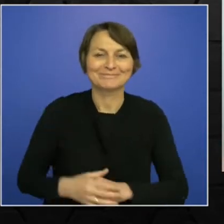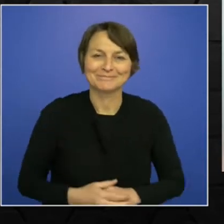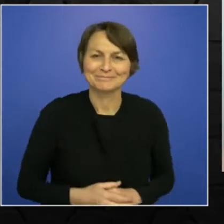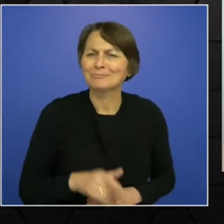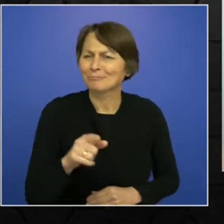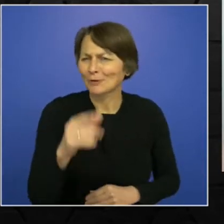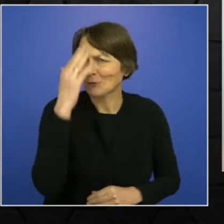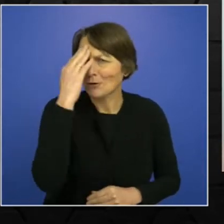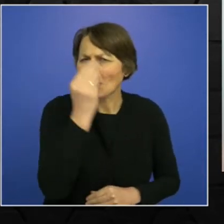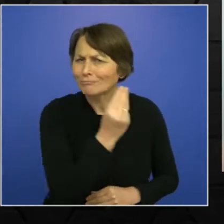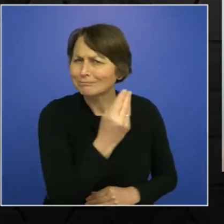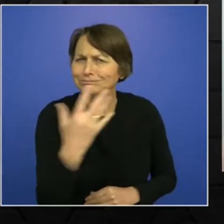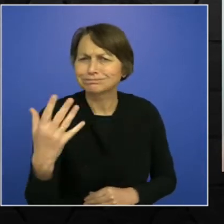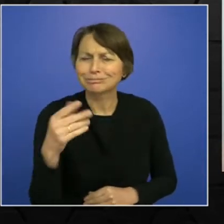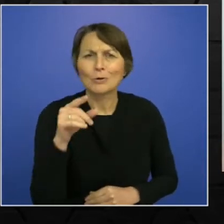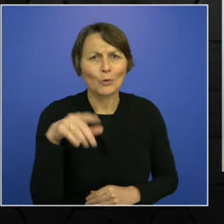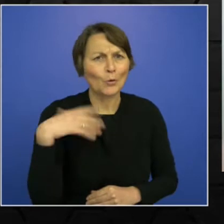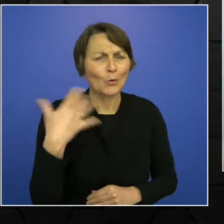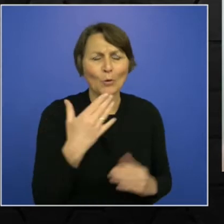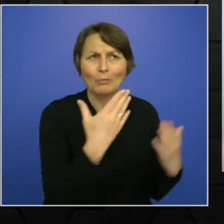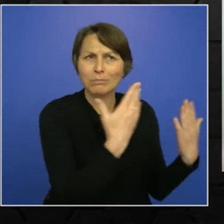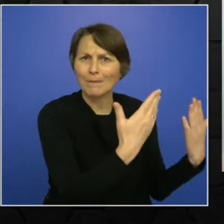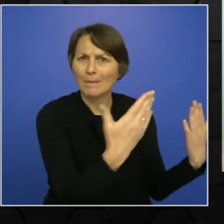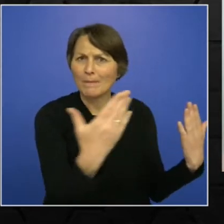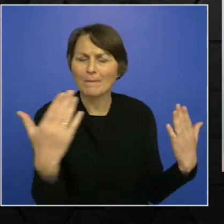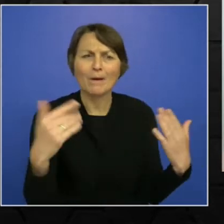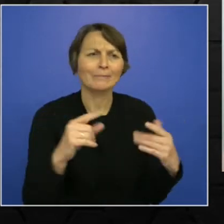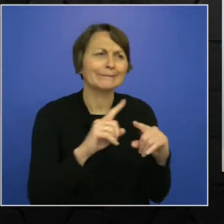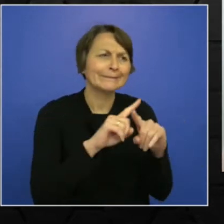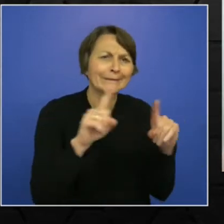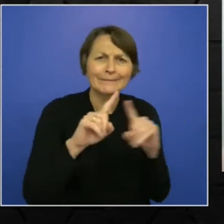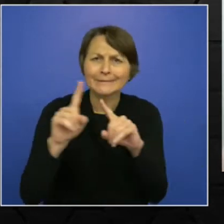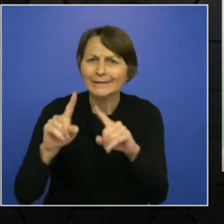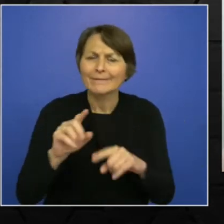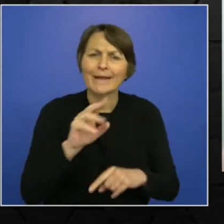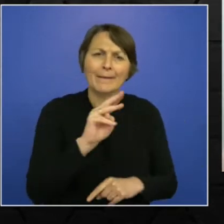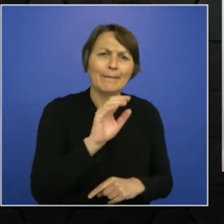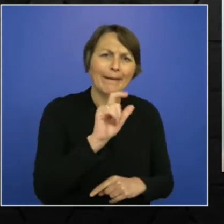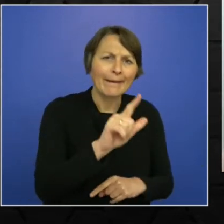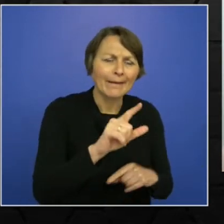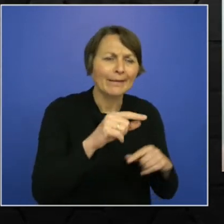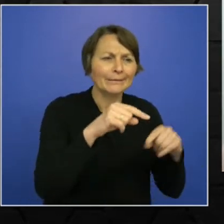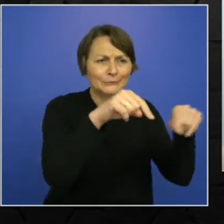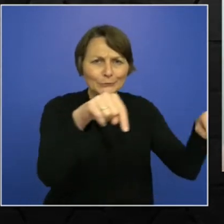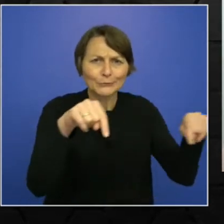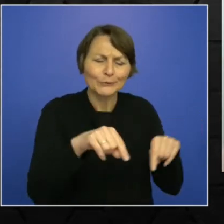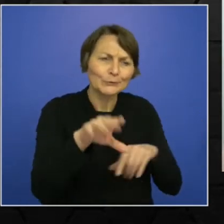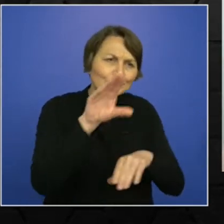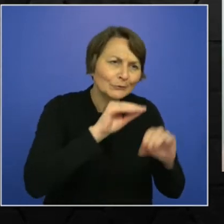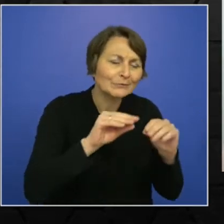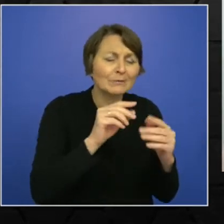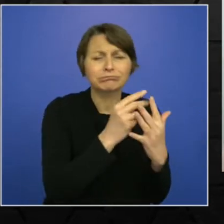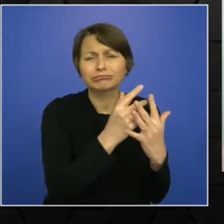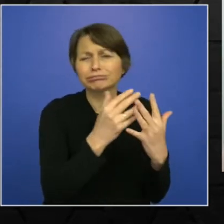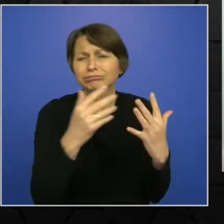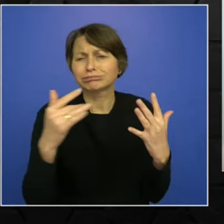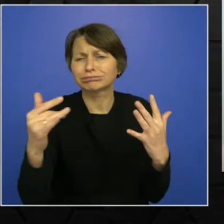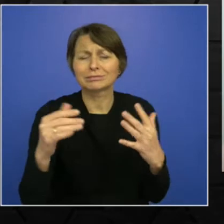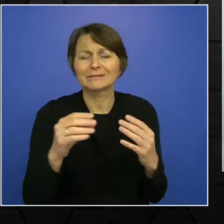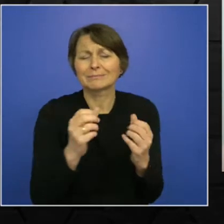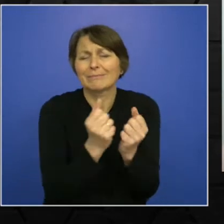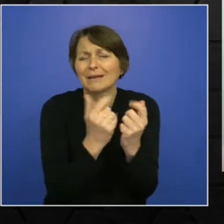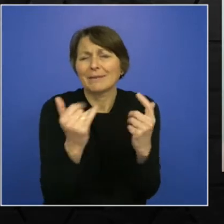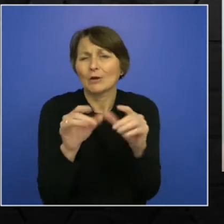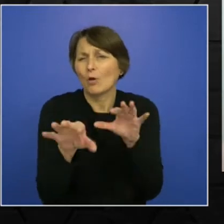bit of offerings out there. Like you have machine learning studio, you have cognitive services, you have Databricks, and you have Synapse Analytics, and you have